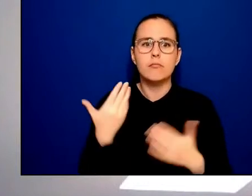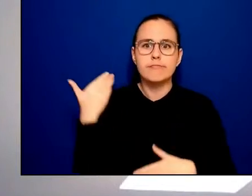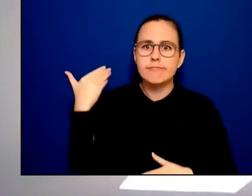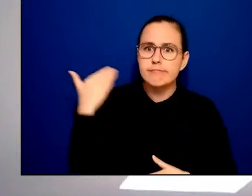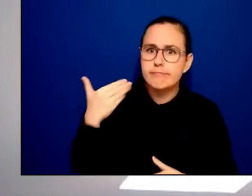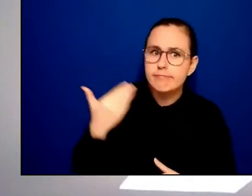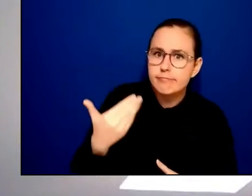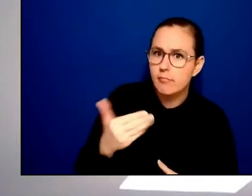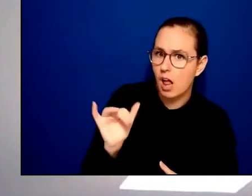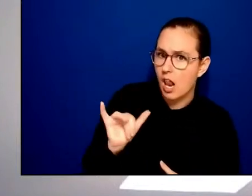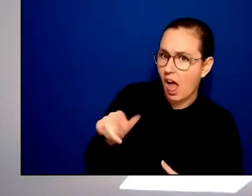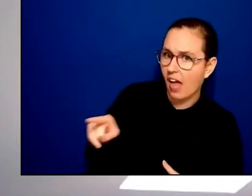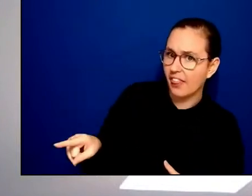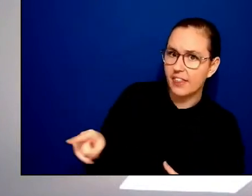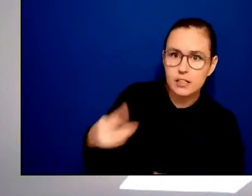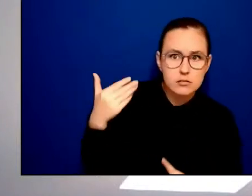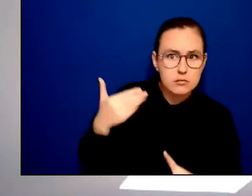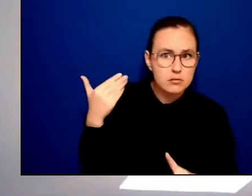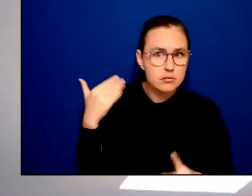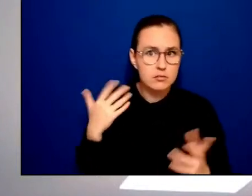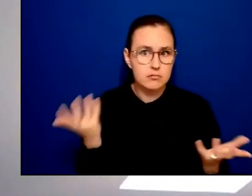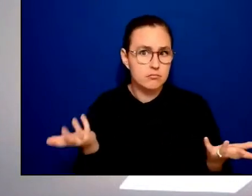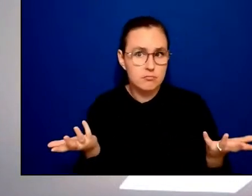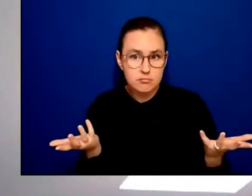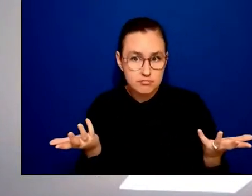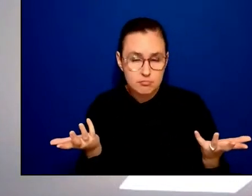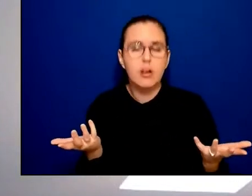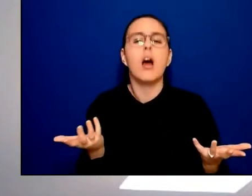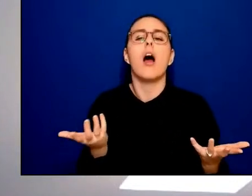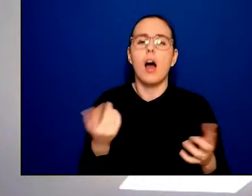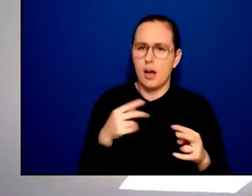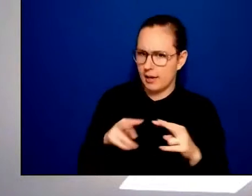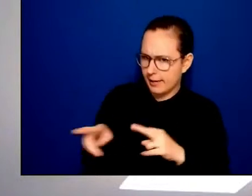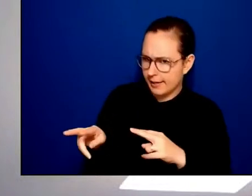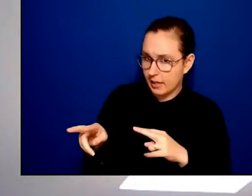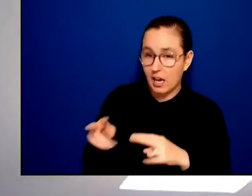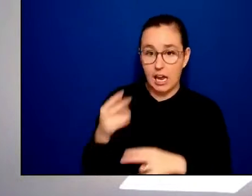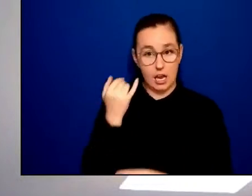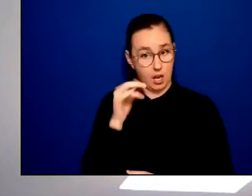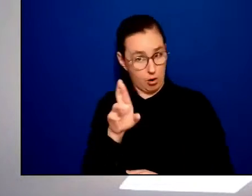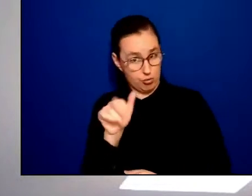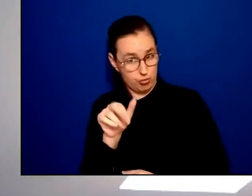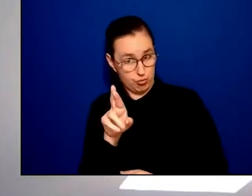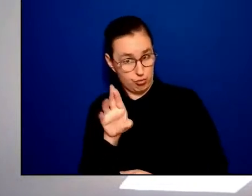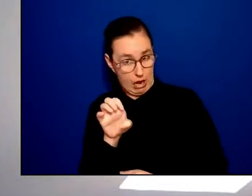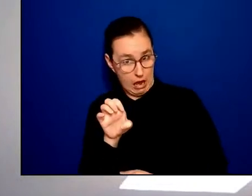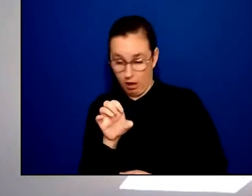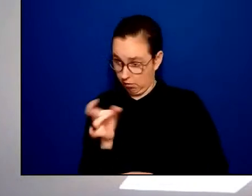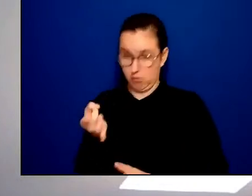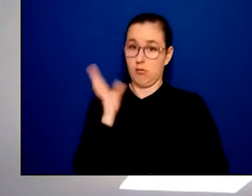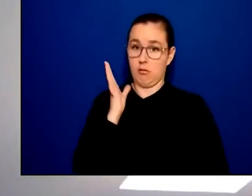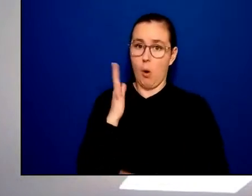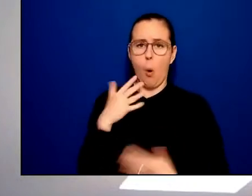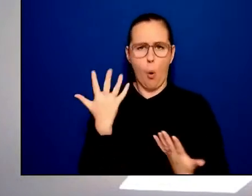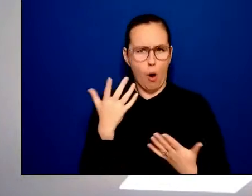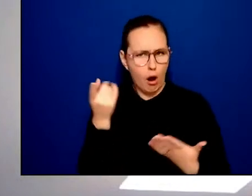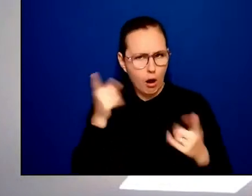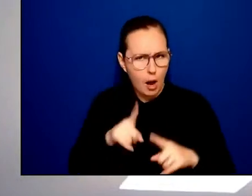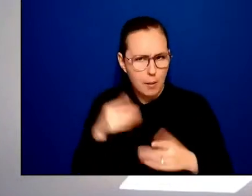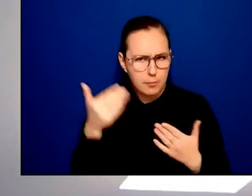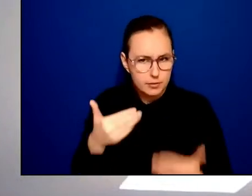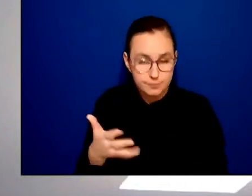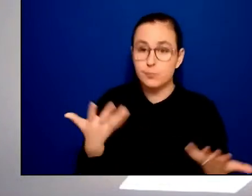period this event had, and we look at the 2 days and 3 days, and they all point